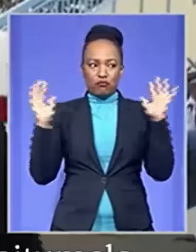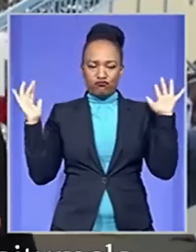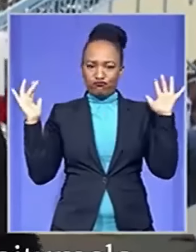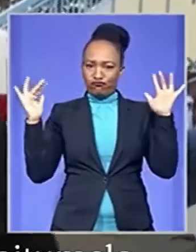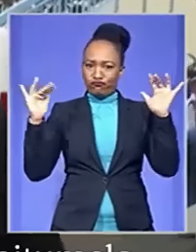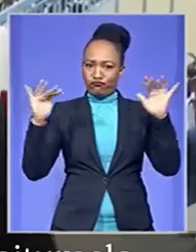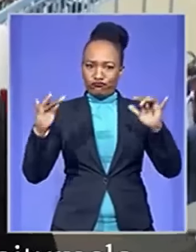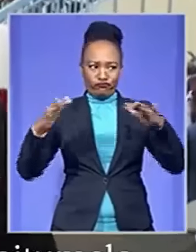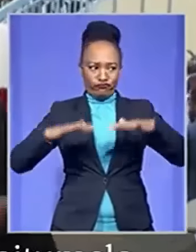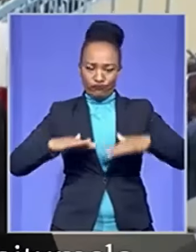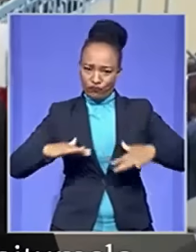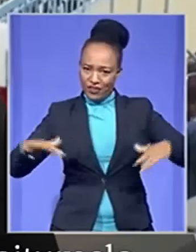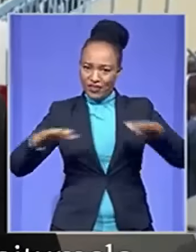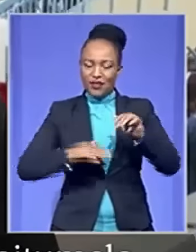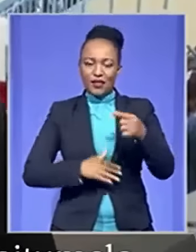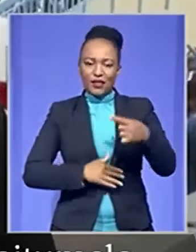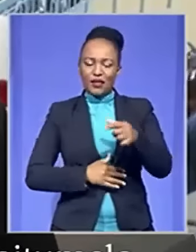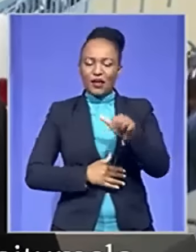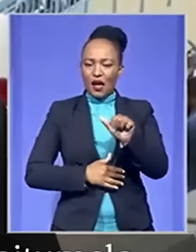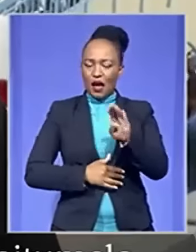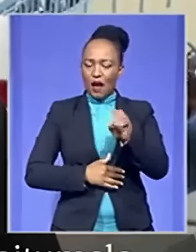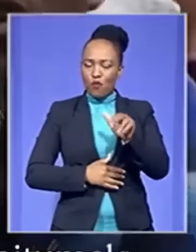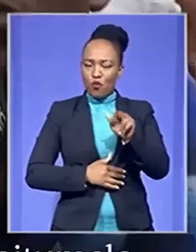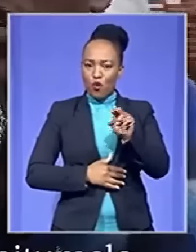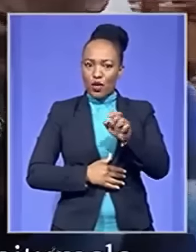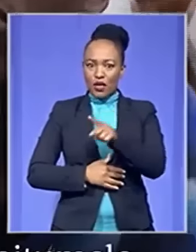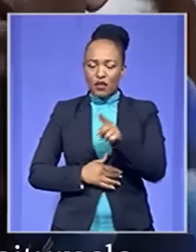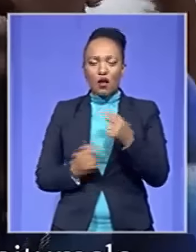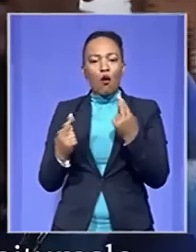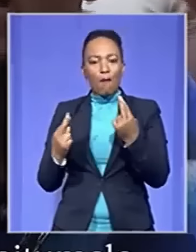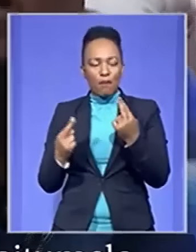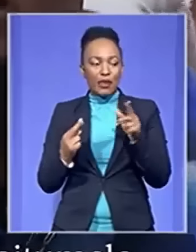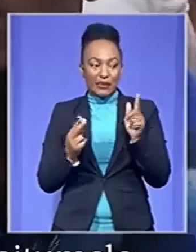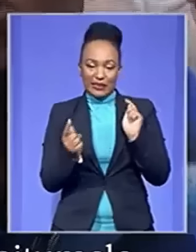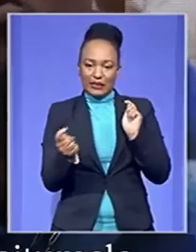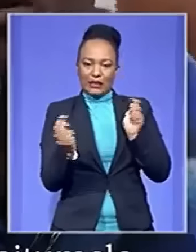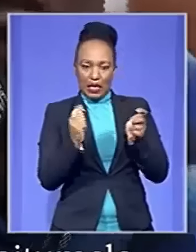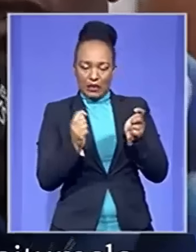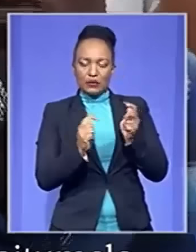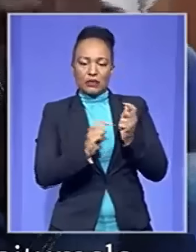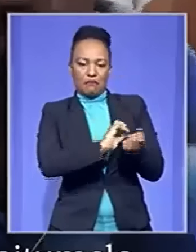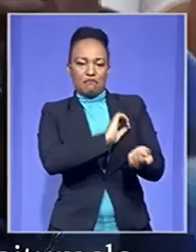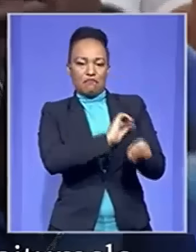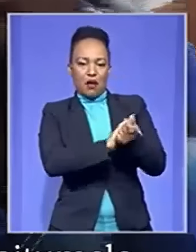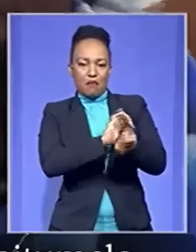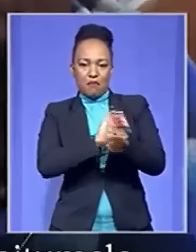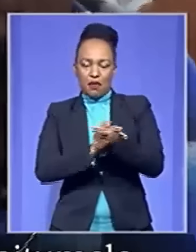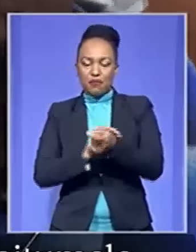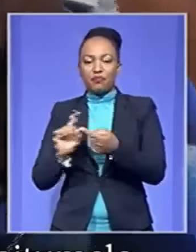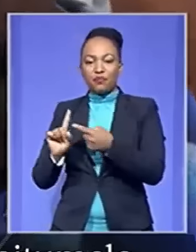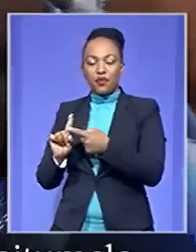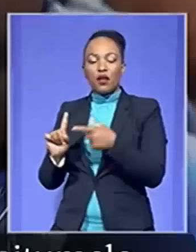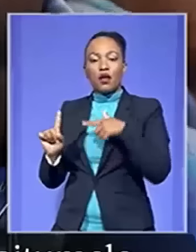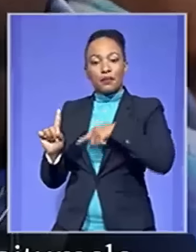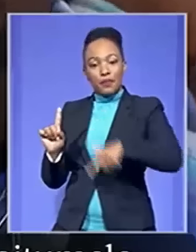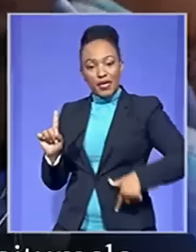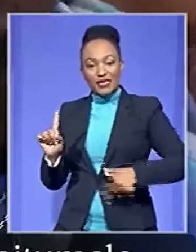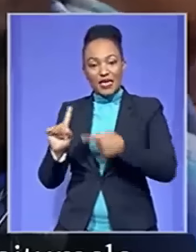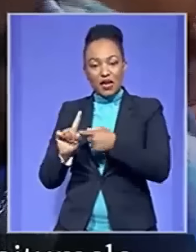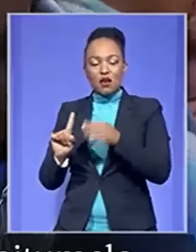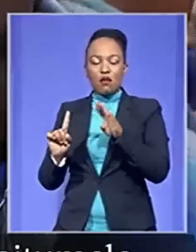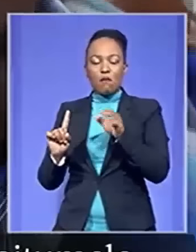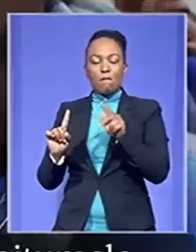mme ba solofela gore a batlele ka diphetogo. Re Mr. Boko jaaka a tsene mo stilong yana ke tsa re tana le